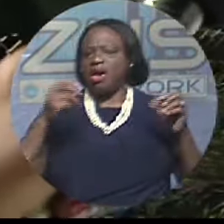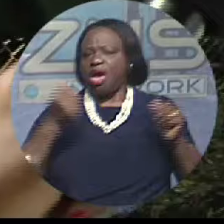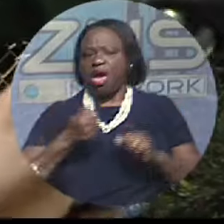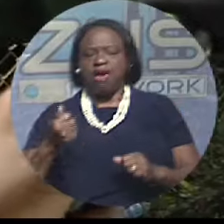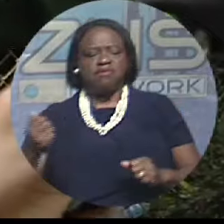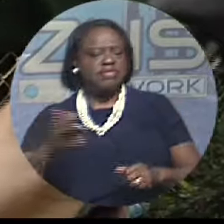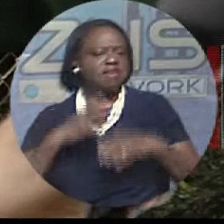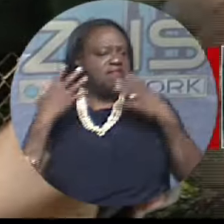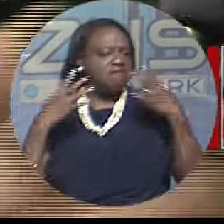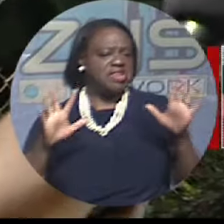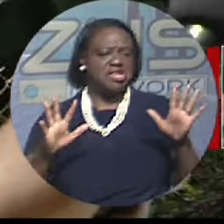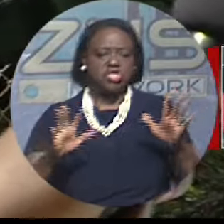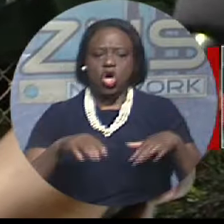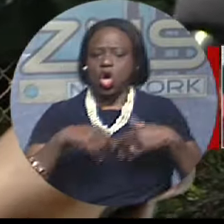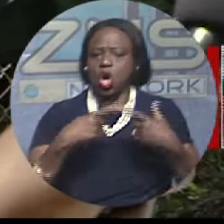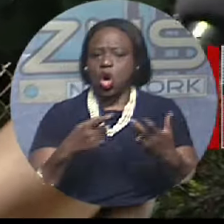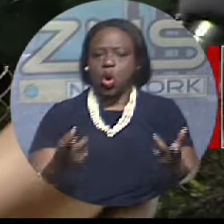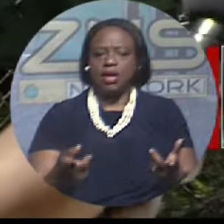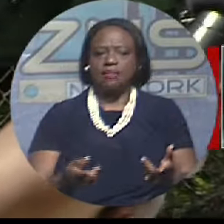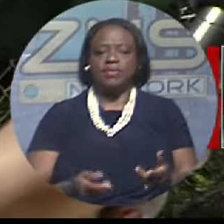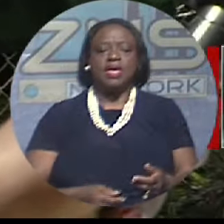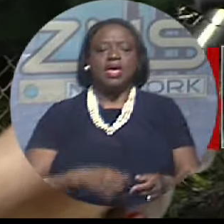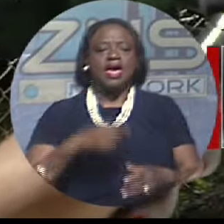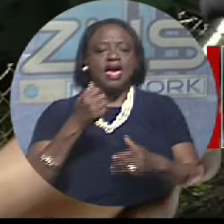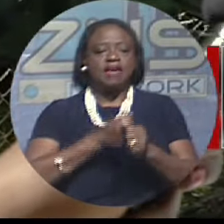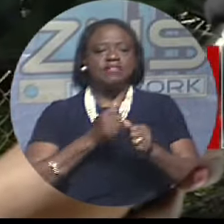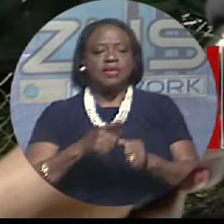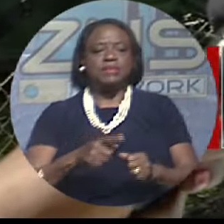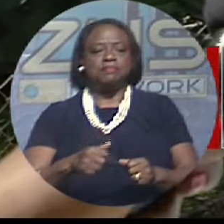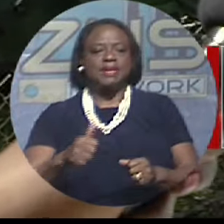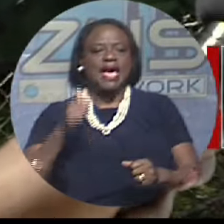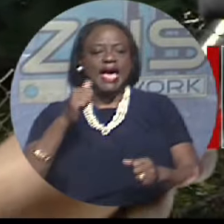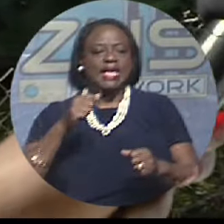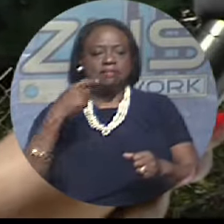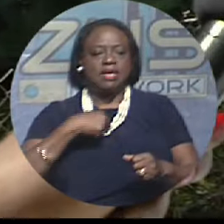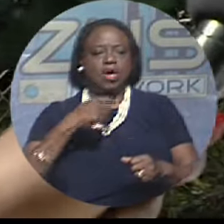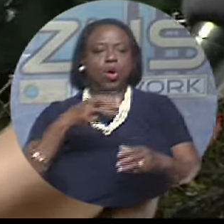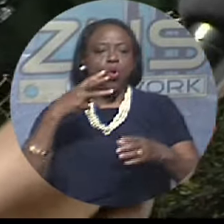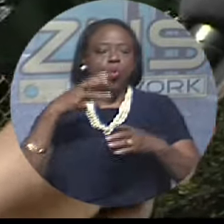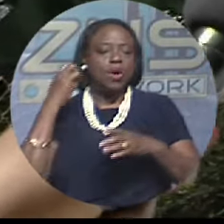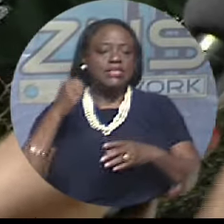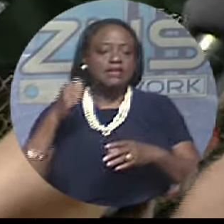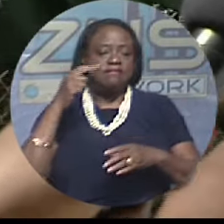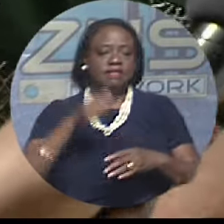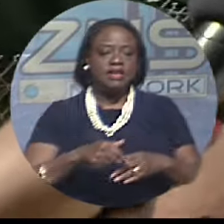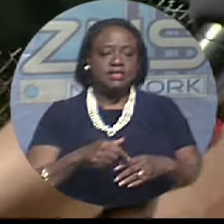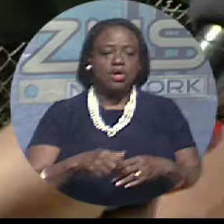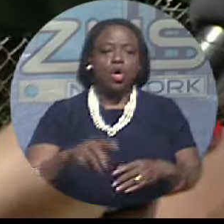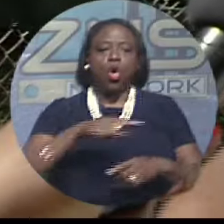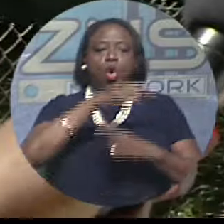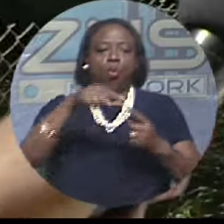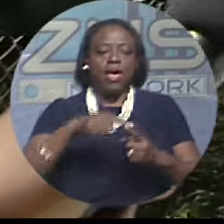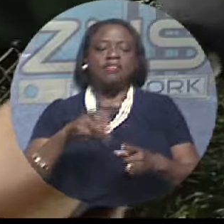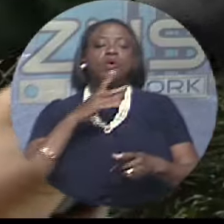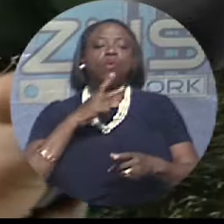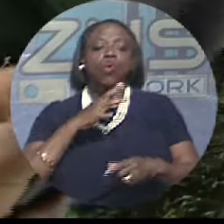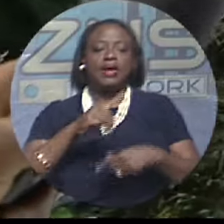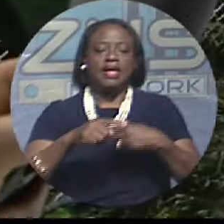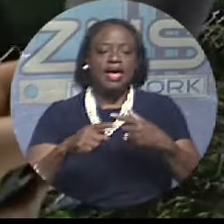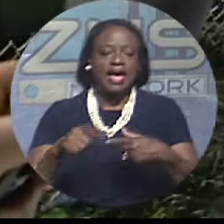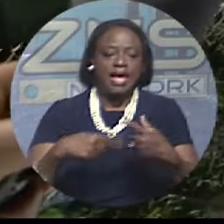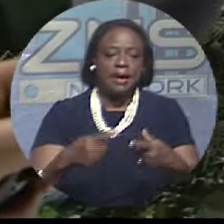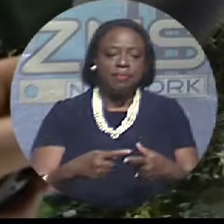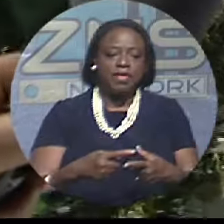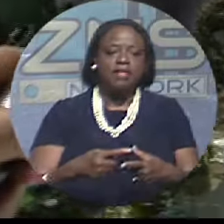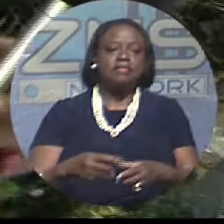was behind me, it was in front of me. And when the water came, the fridge moved from its resting place behind there, and